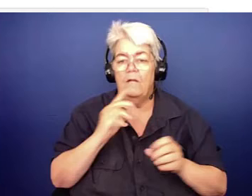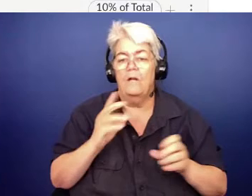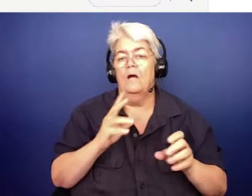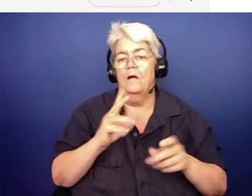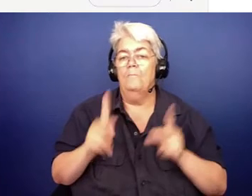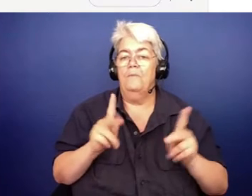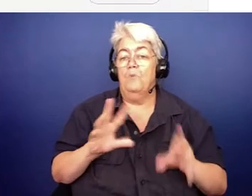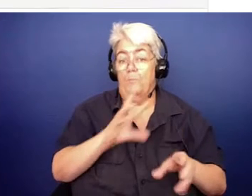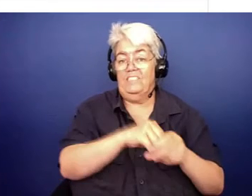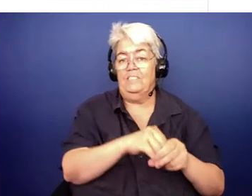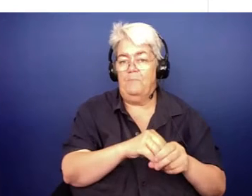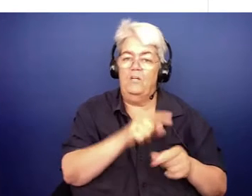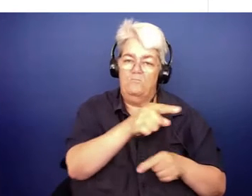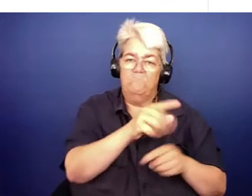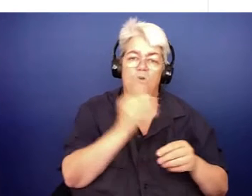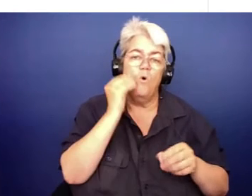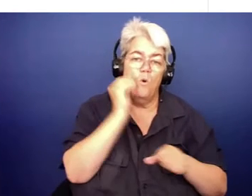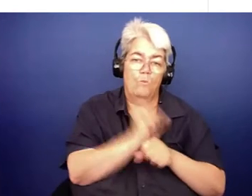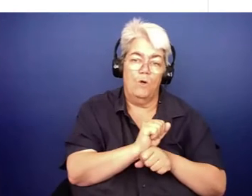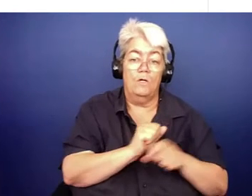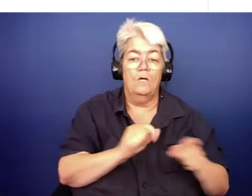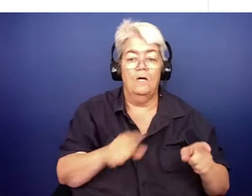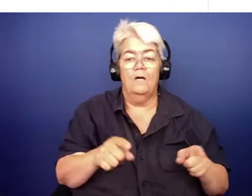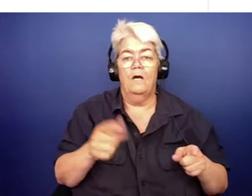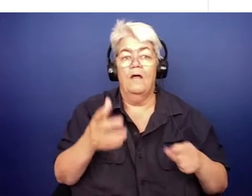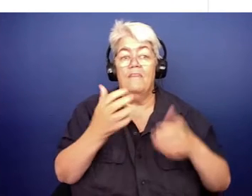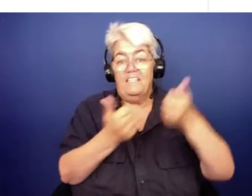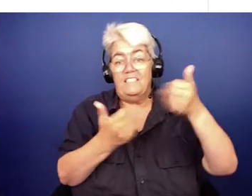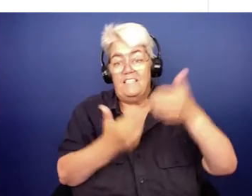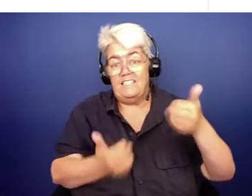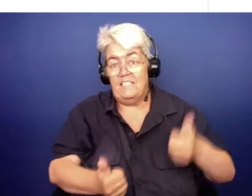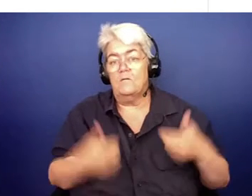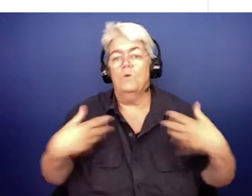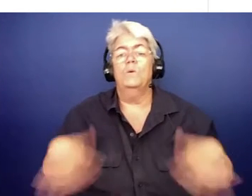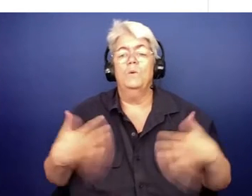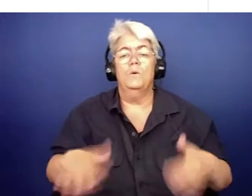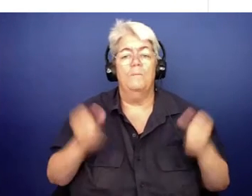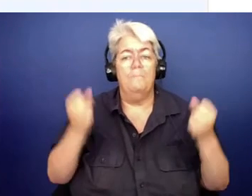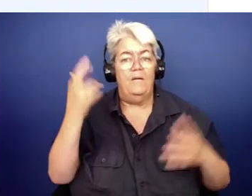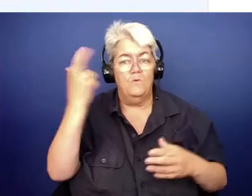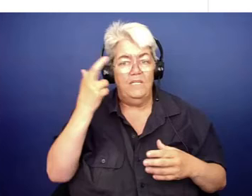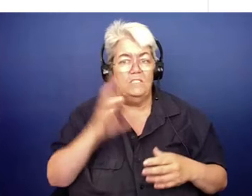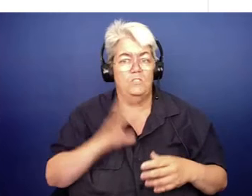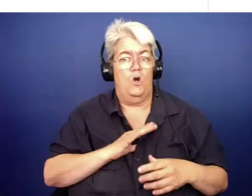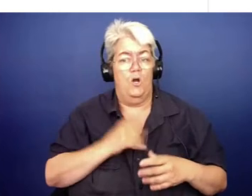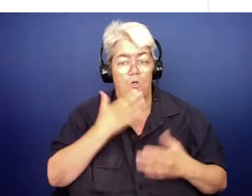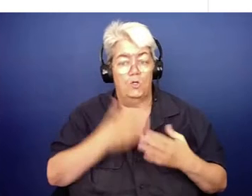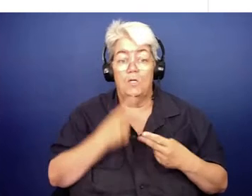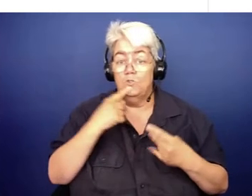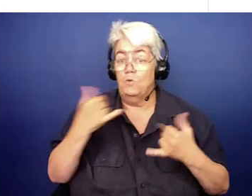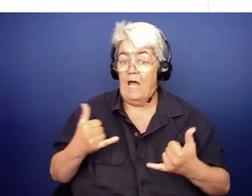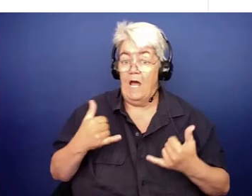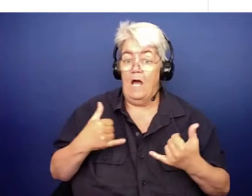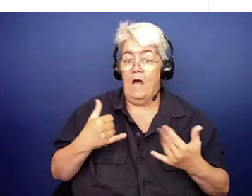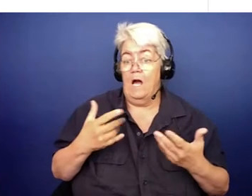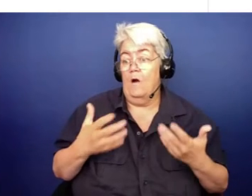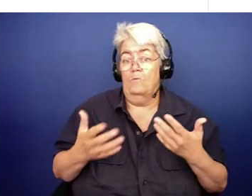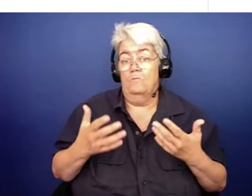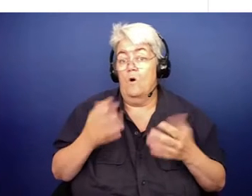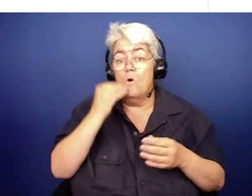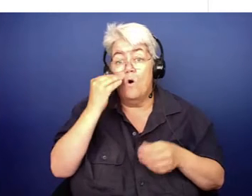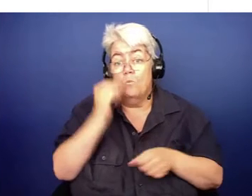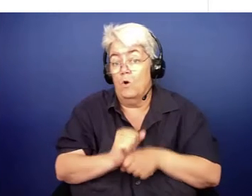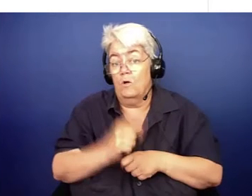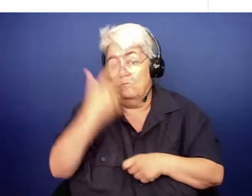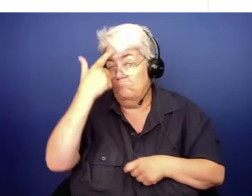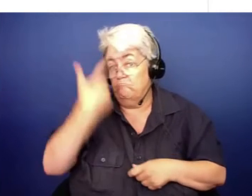homework. Now, there are many good reasons to do this. One is that now I can add however much homework I